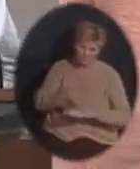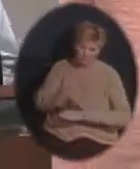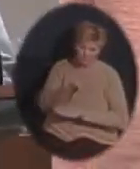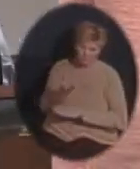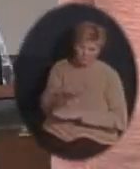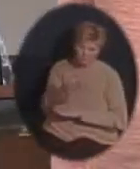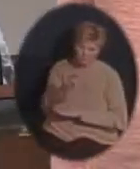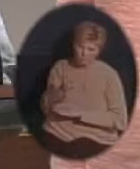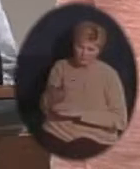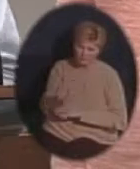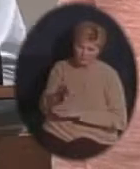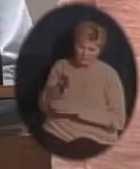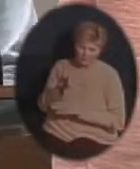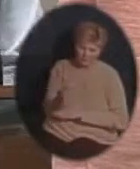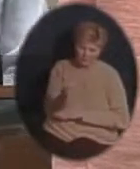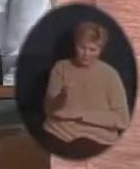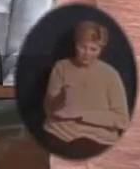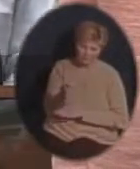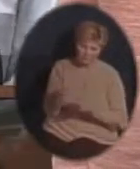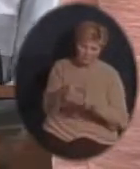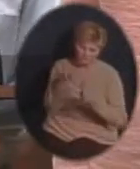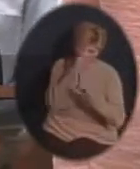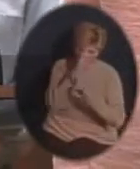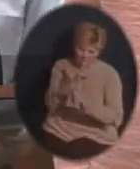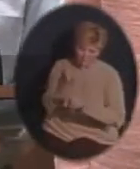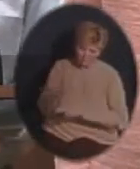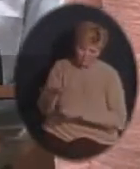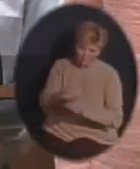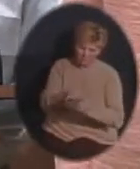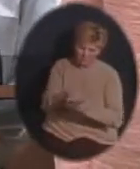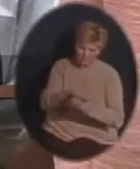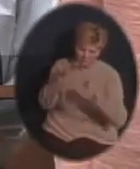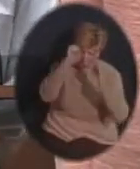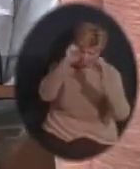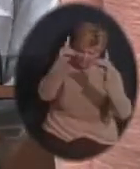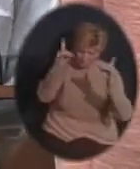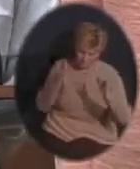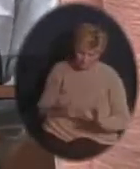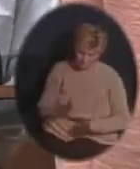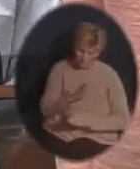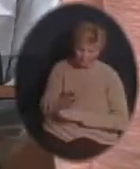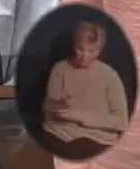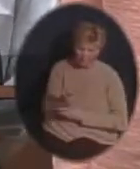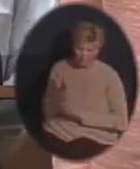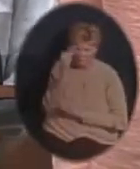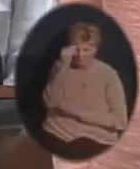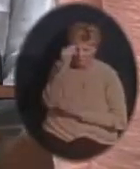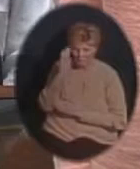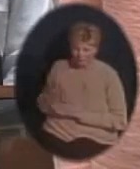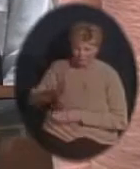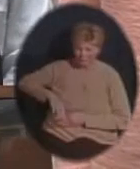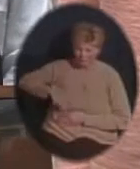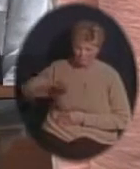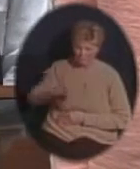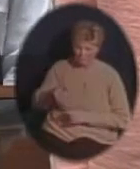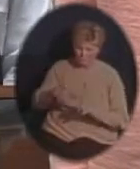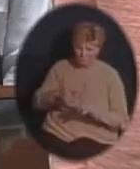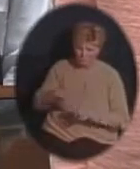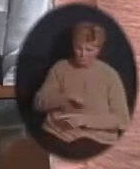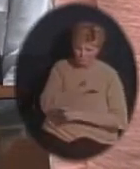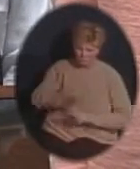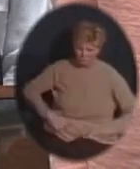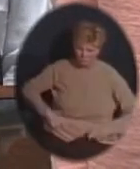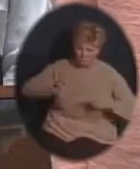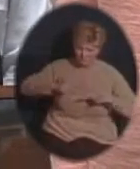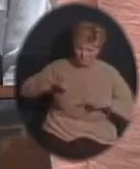2006, to honor their local educators and acknowledge the contributions they make in our lives. This year's theme is Great